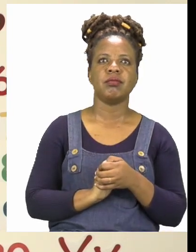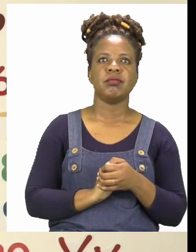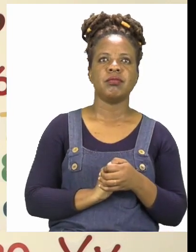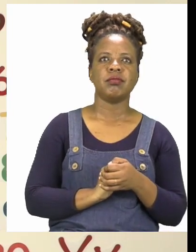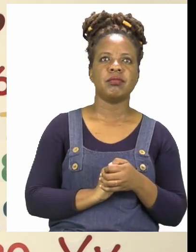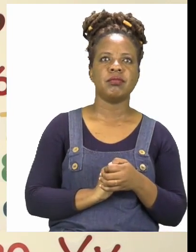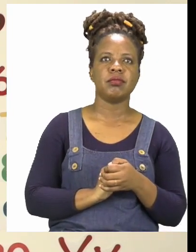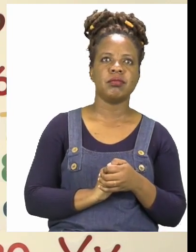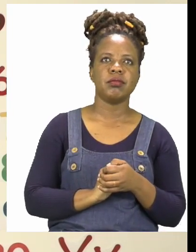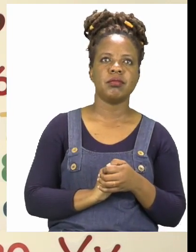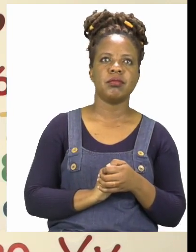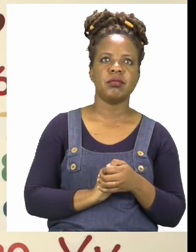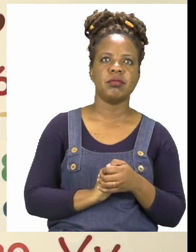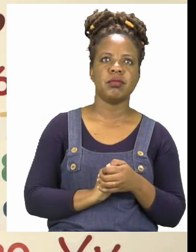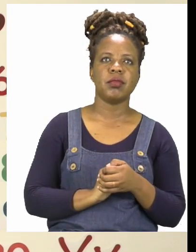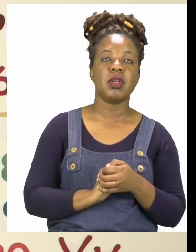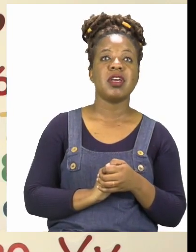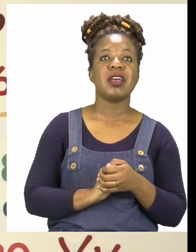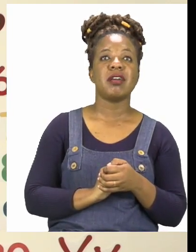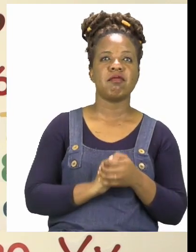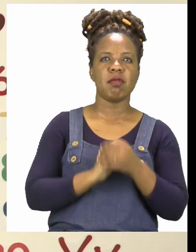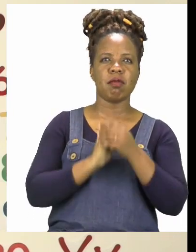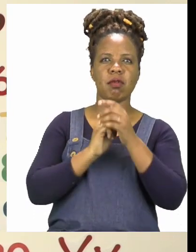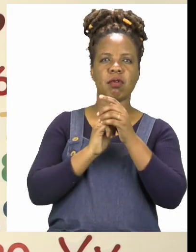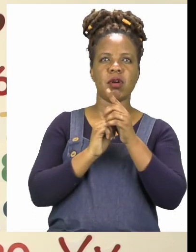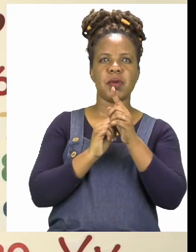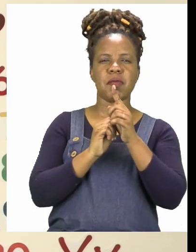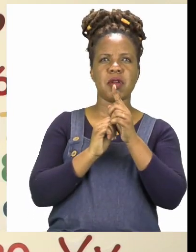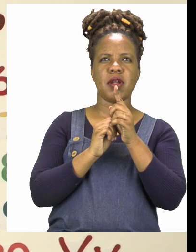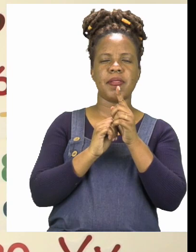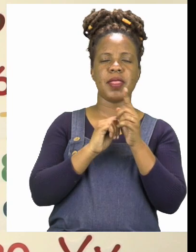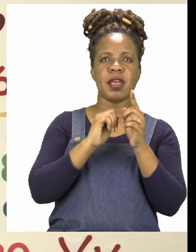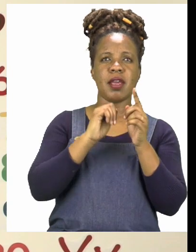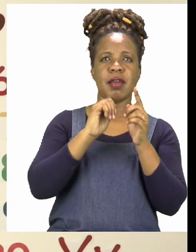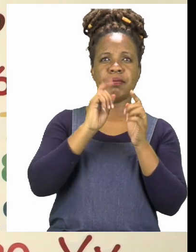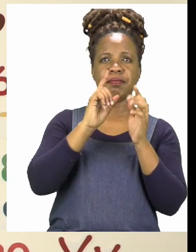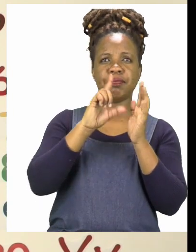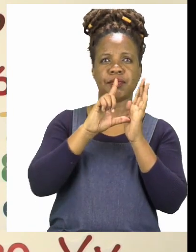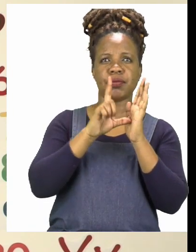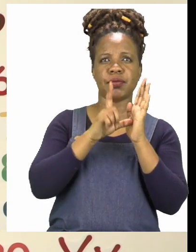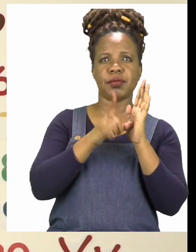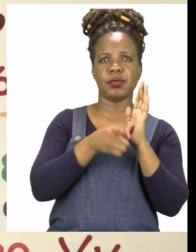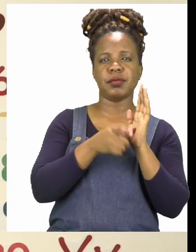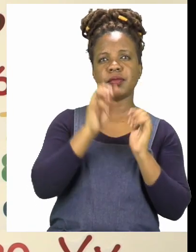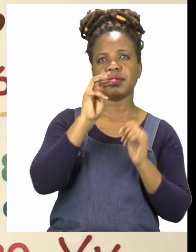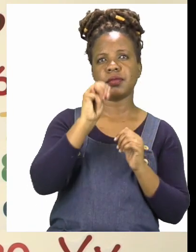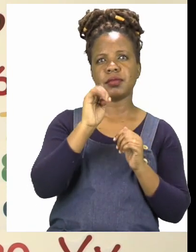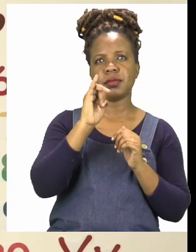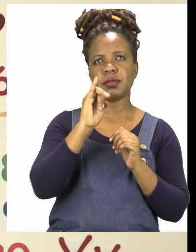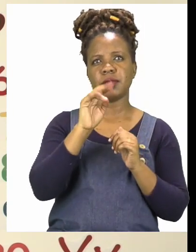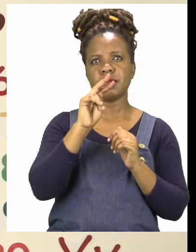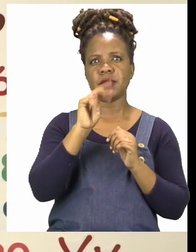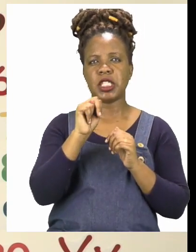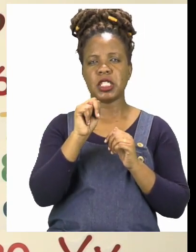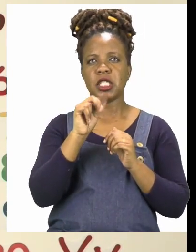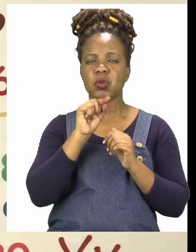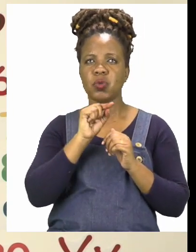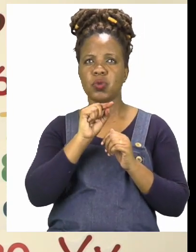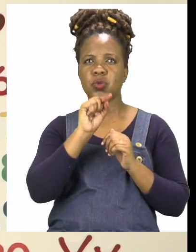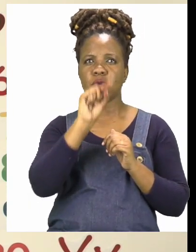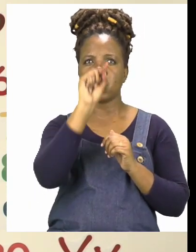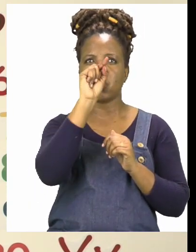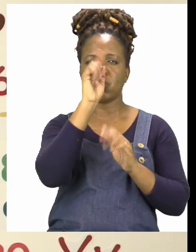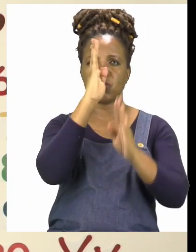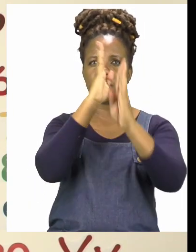is o'clock. So we have our o'clock here. Let me hold it nicely. We have